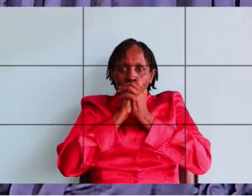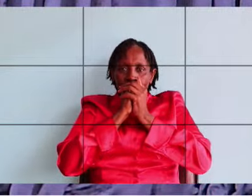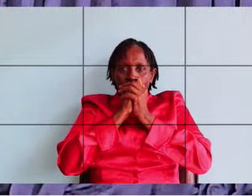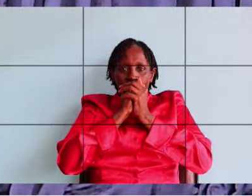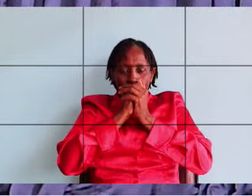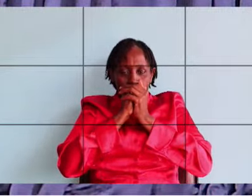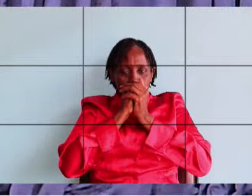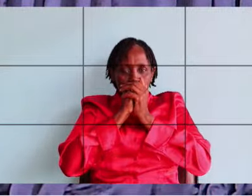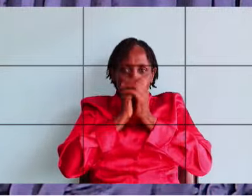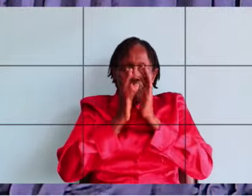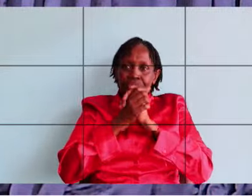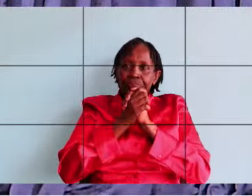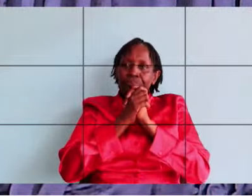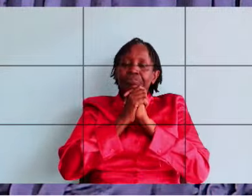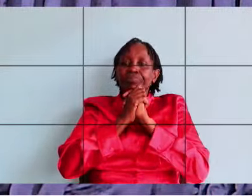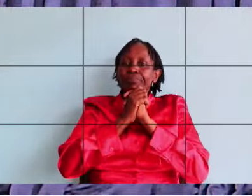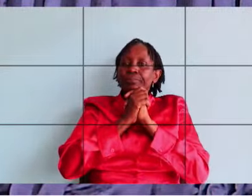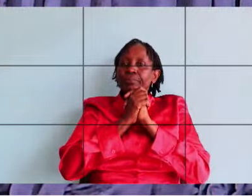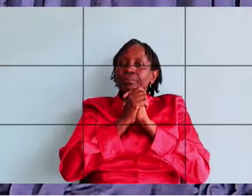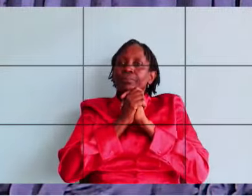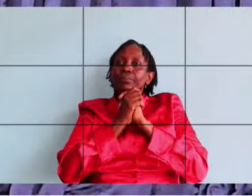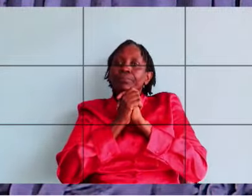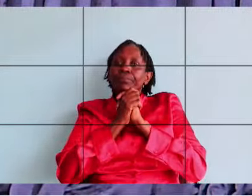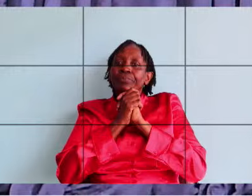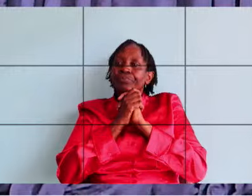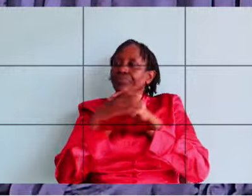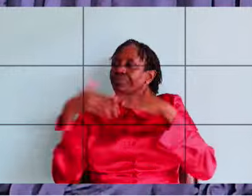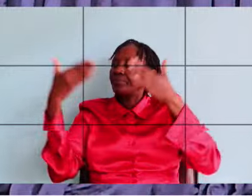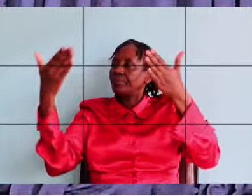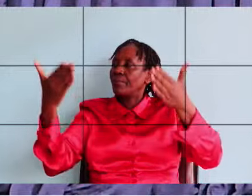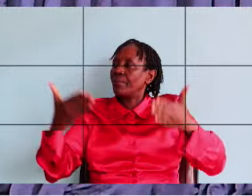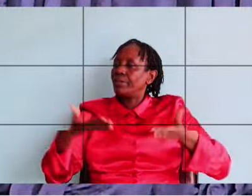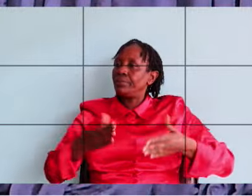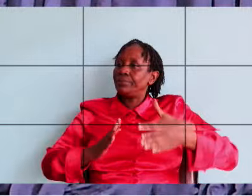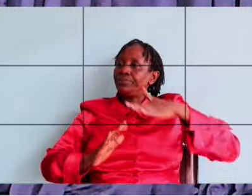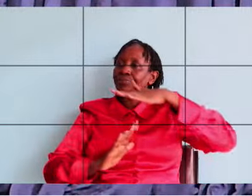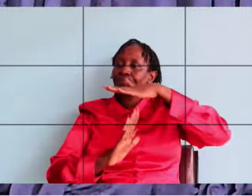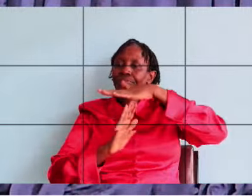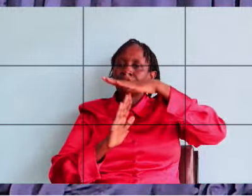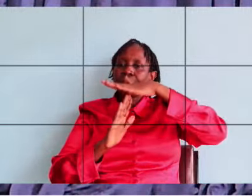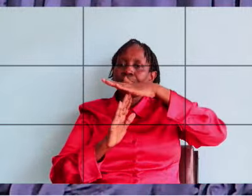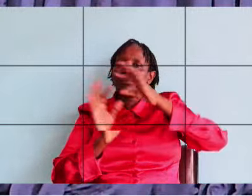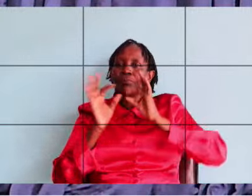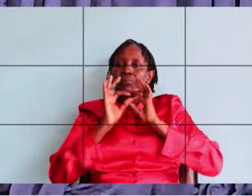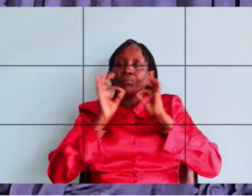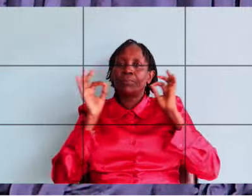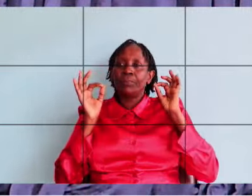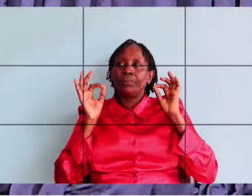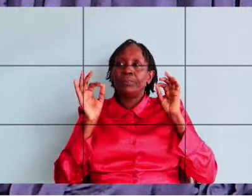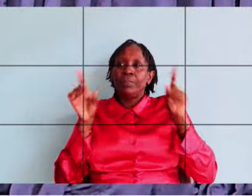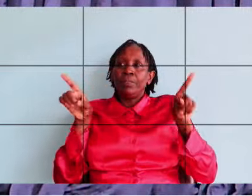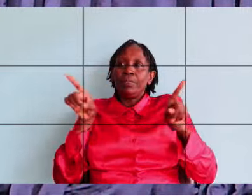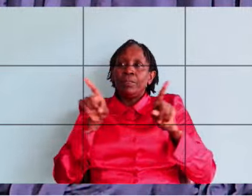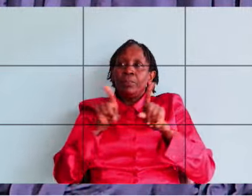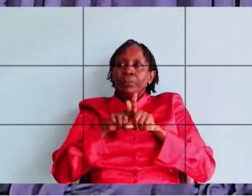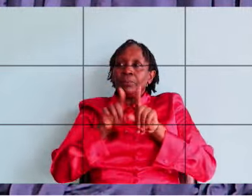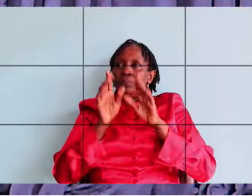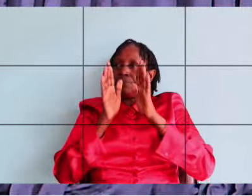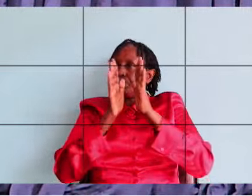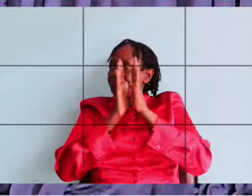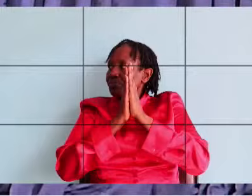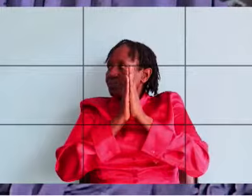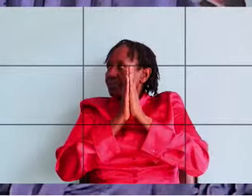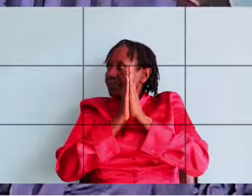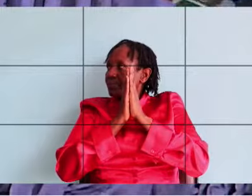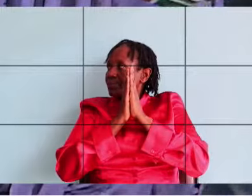pastor so that he can lead us in a moment of prayer, even as we pray for the mission team. Thank you.